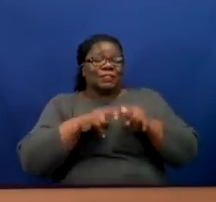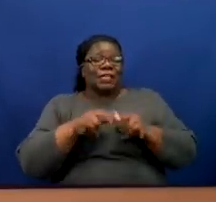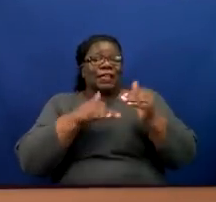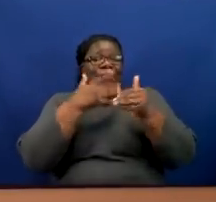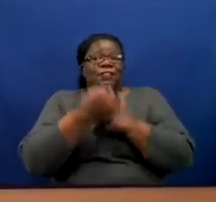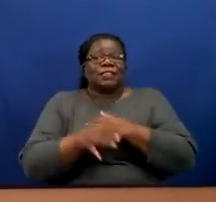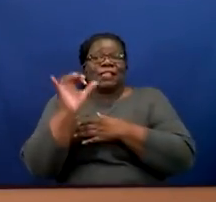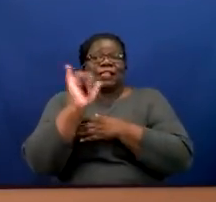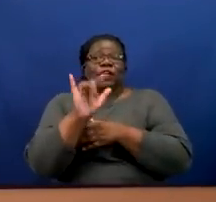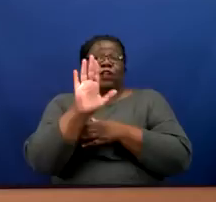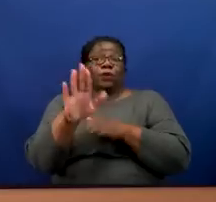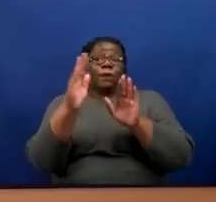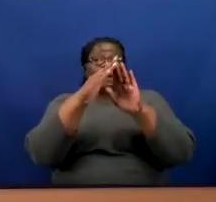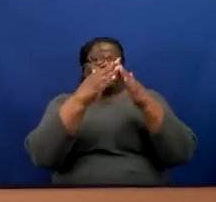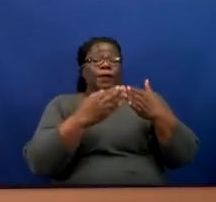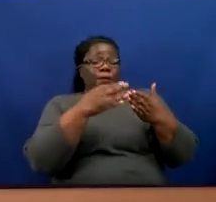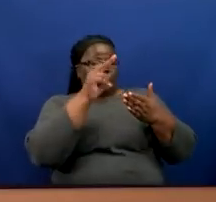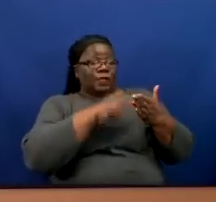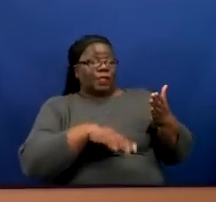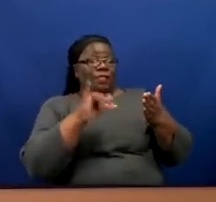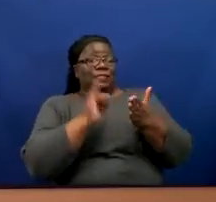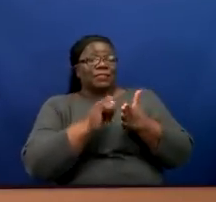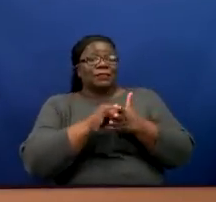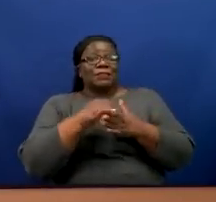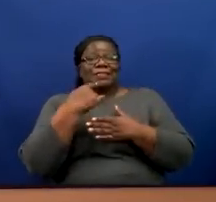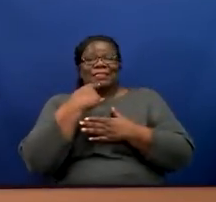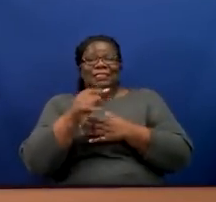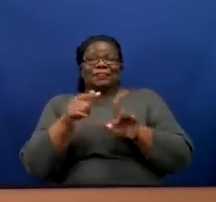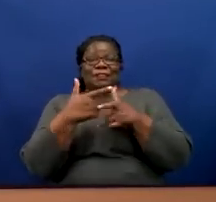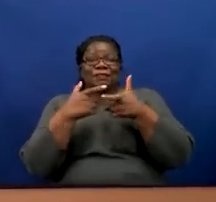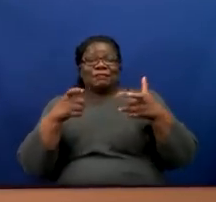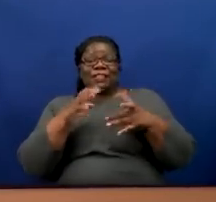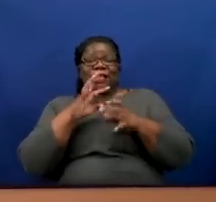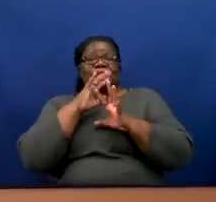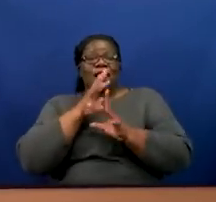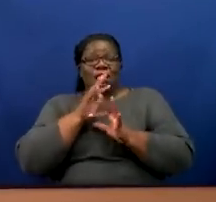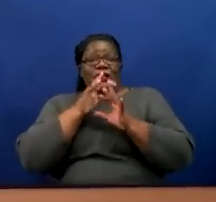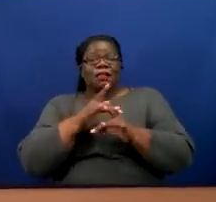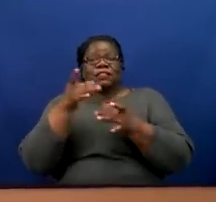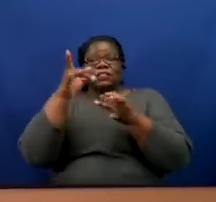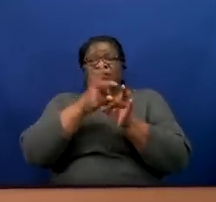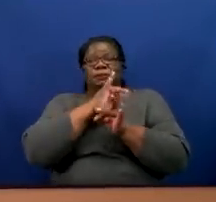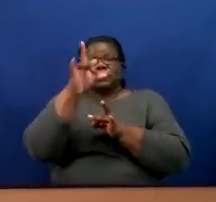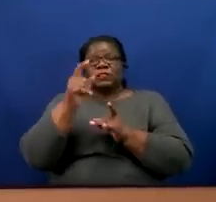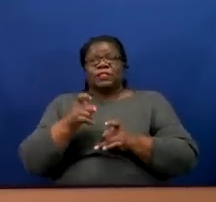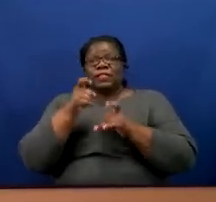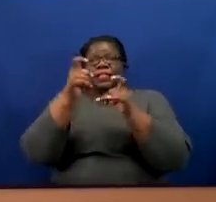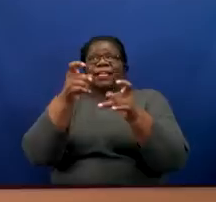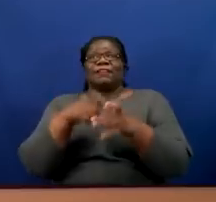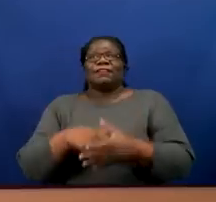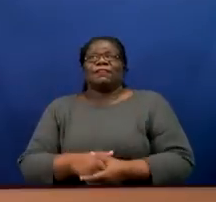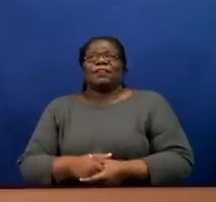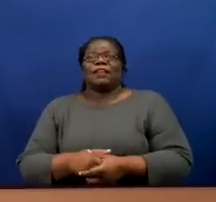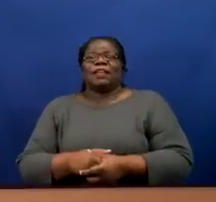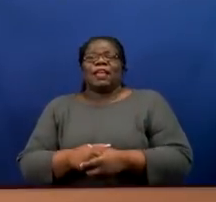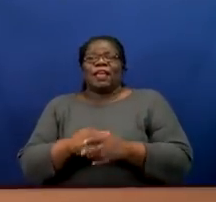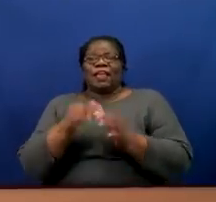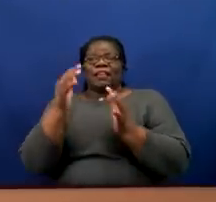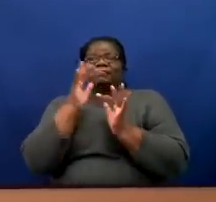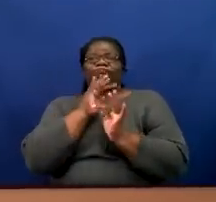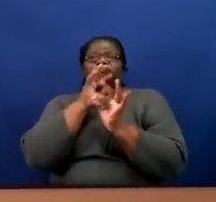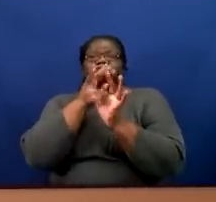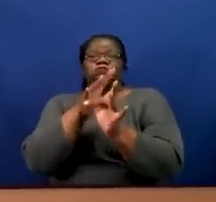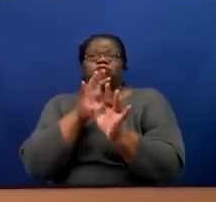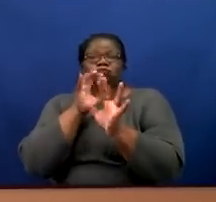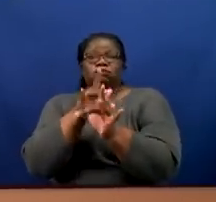then your Bible says they all began to speak in other tongues as the Spirit gave them utterance, and cloven tongues of fire sat